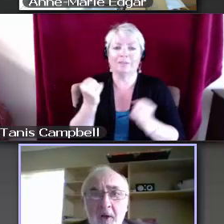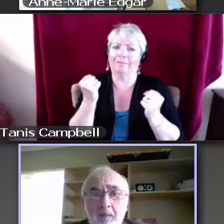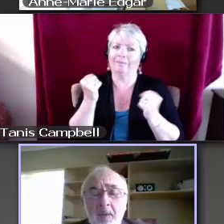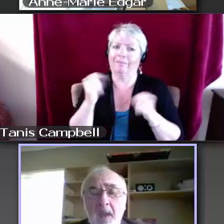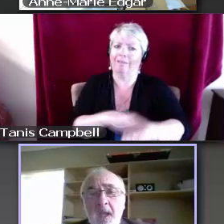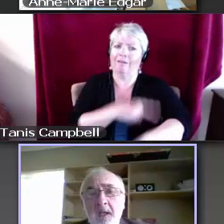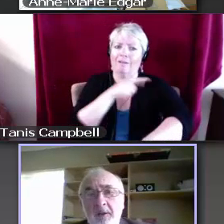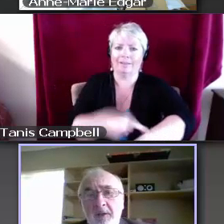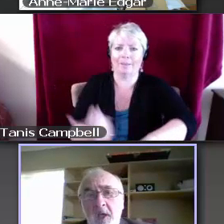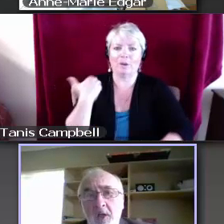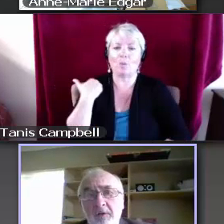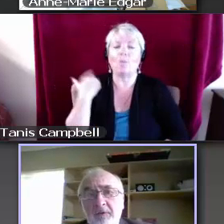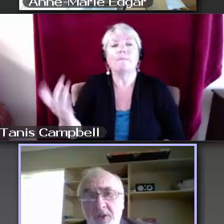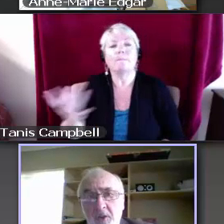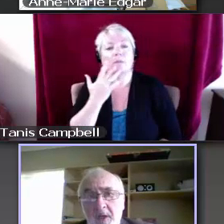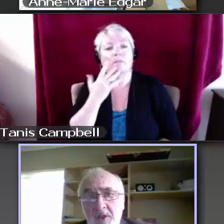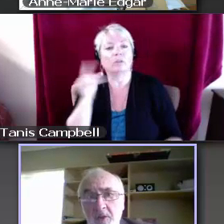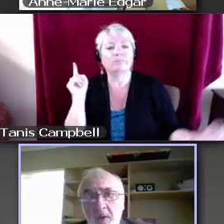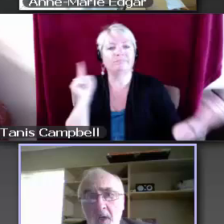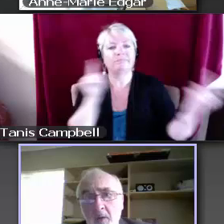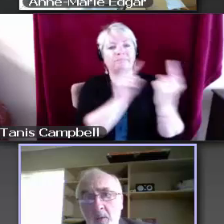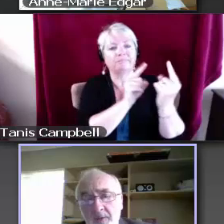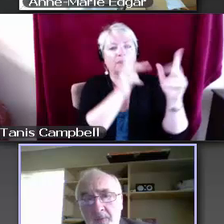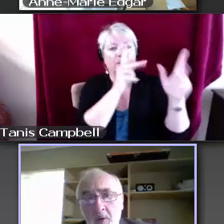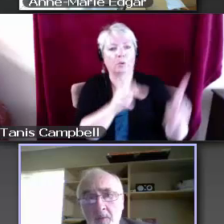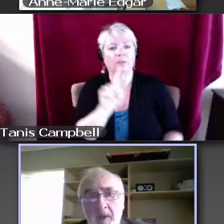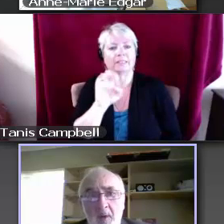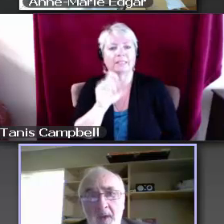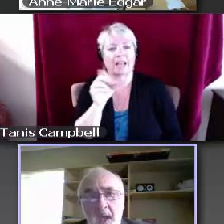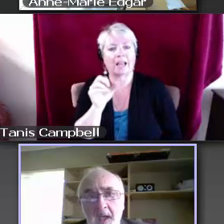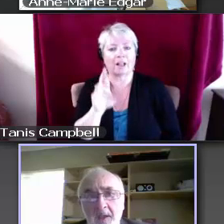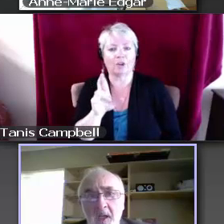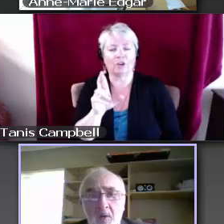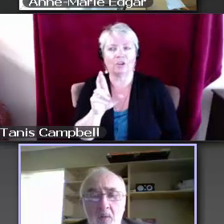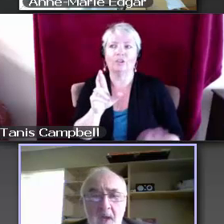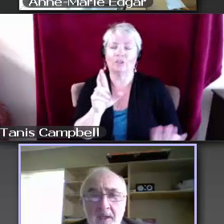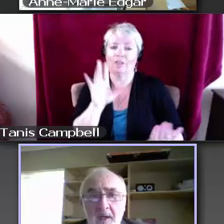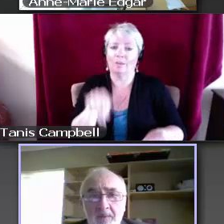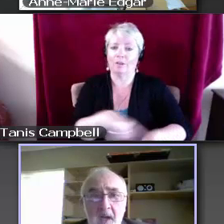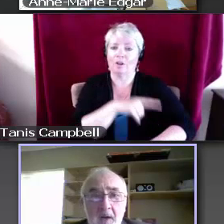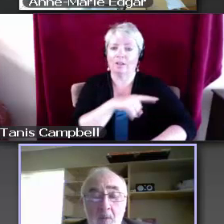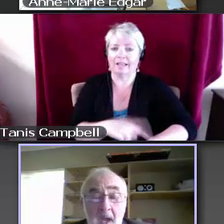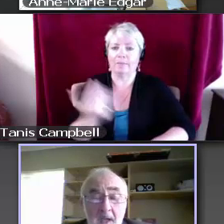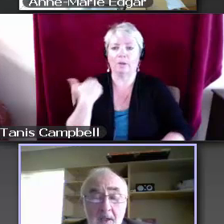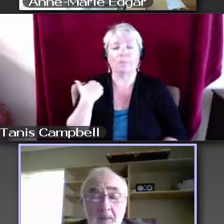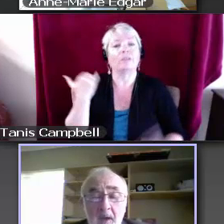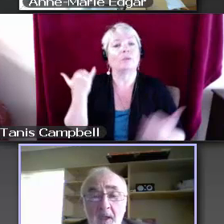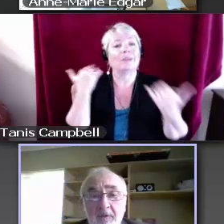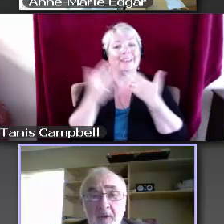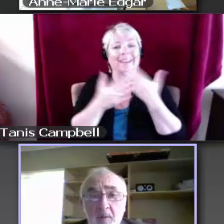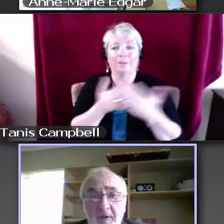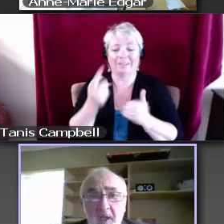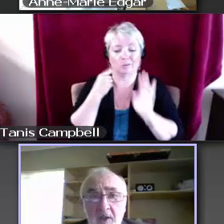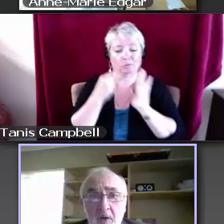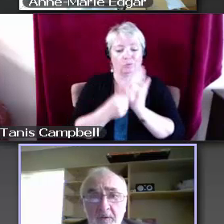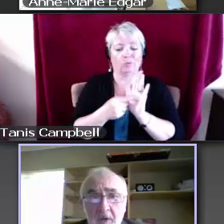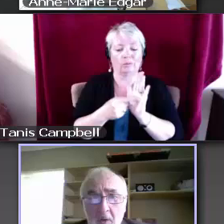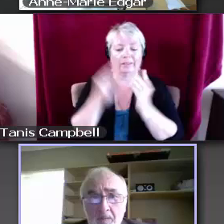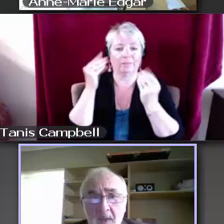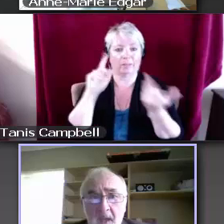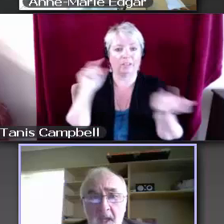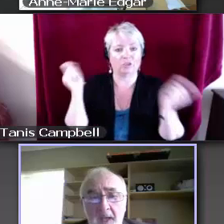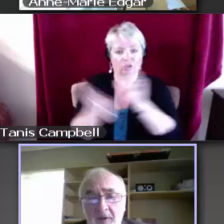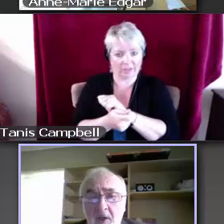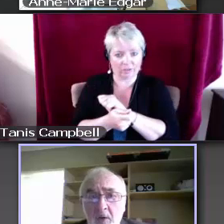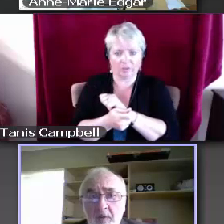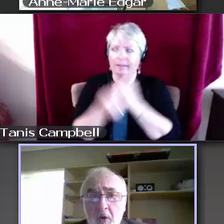deal with the teller. And I think in our situation with the forum that we had it up, I guess, almost 10 years